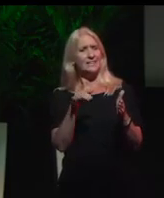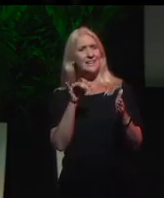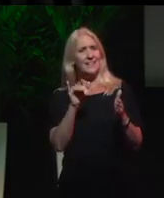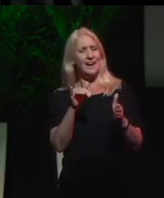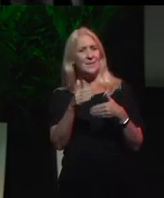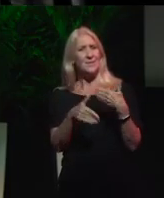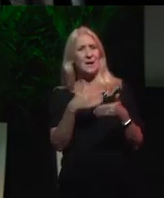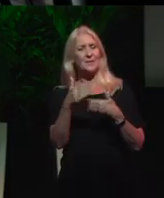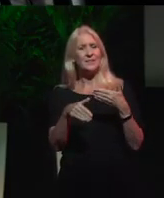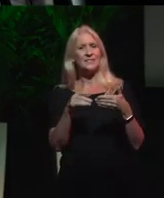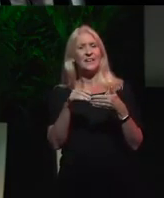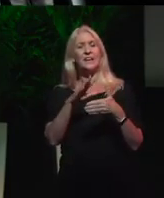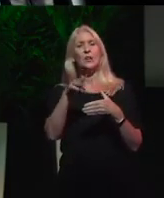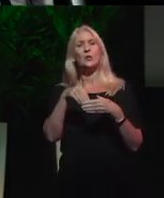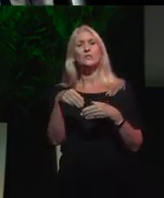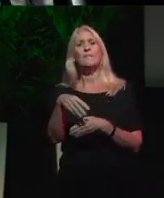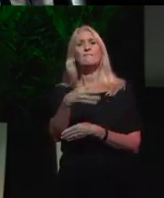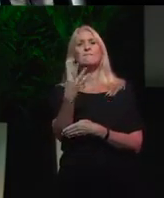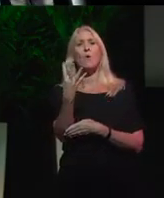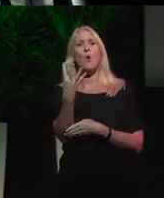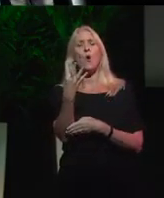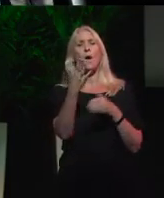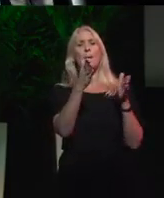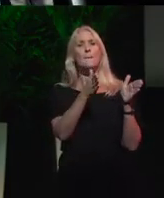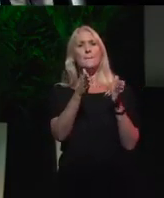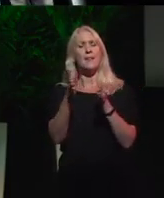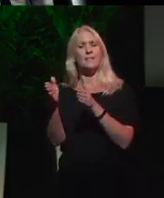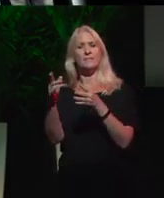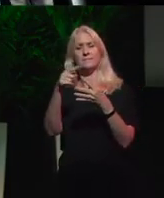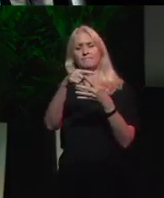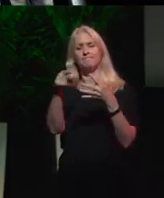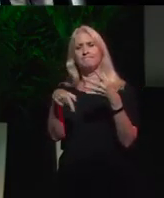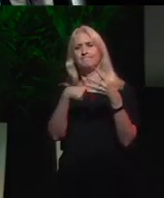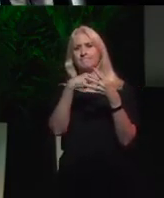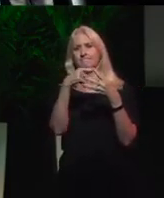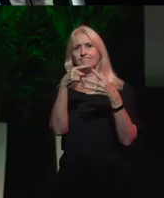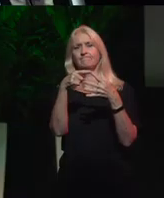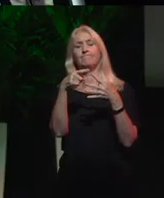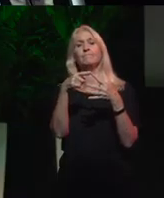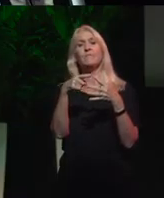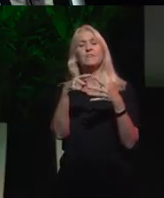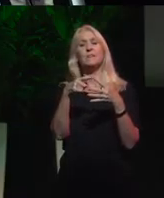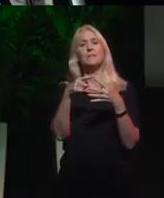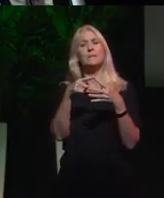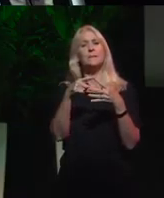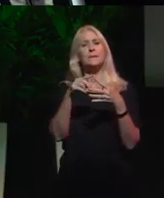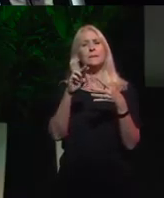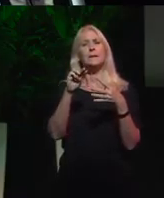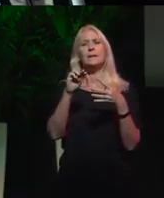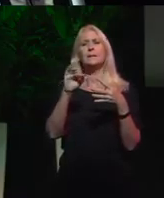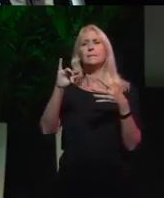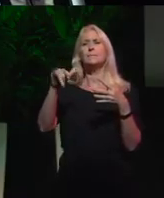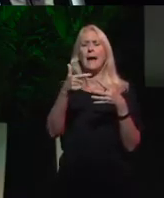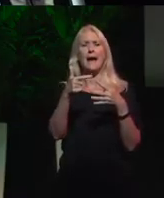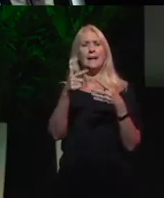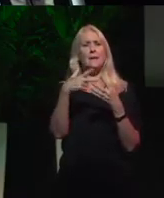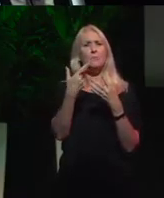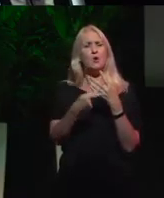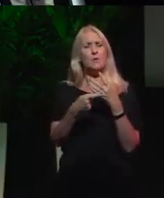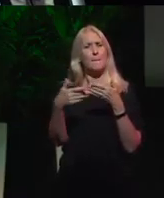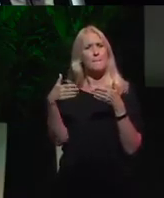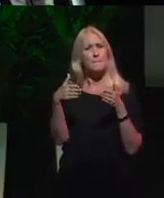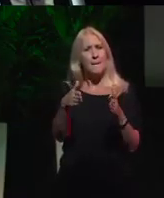of four pillars. The first pillar is mapping program pathways to students